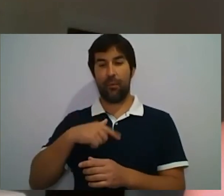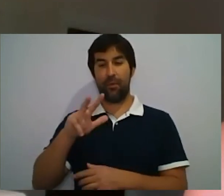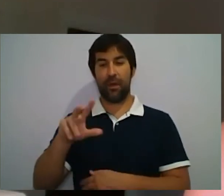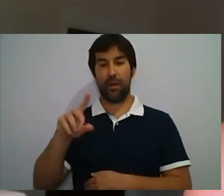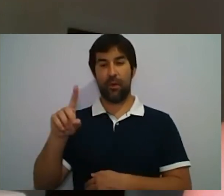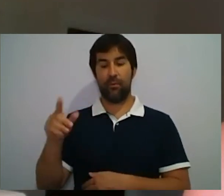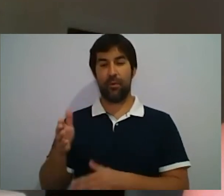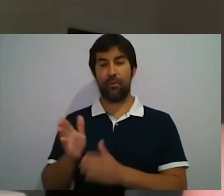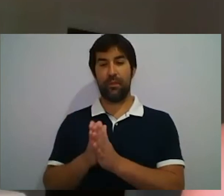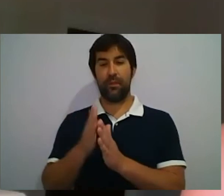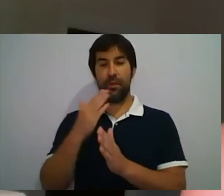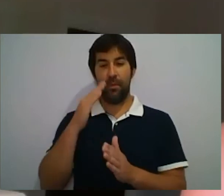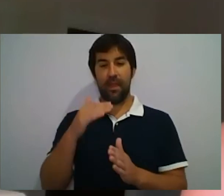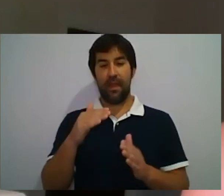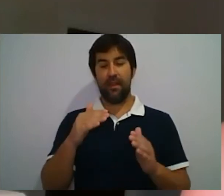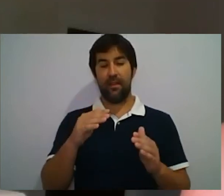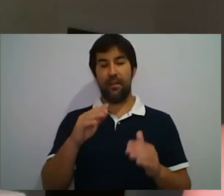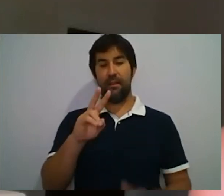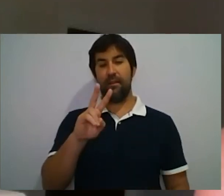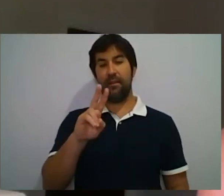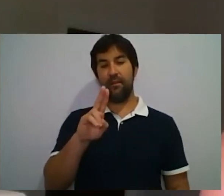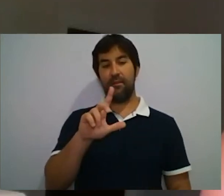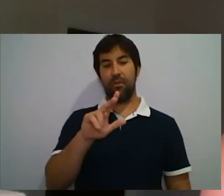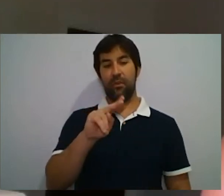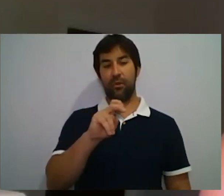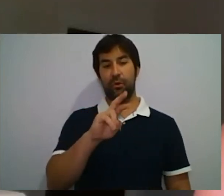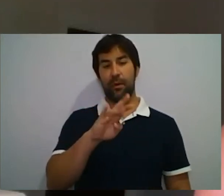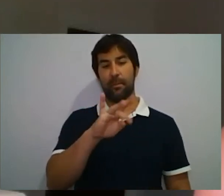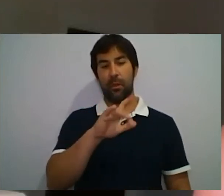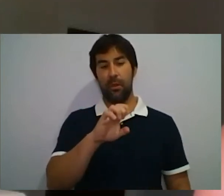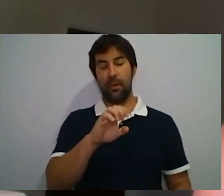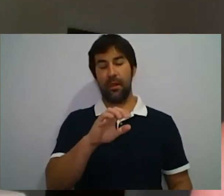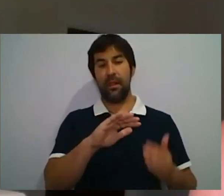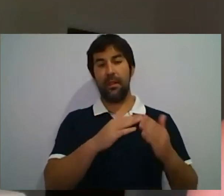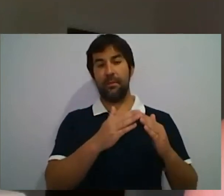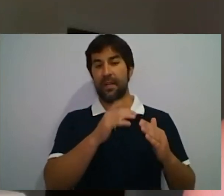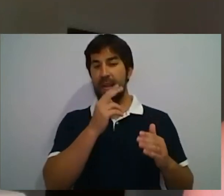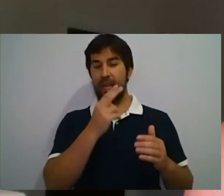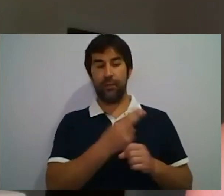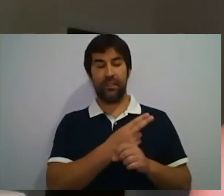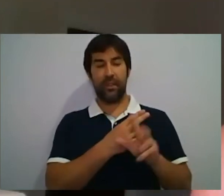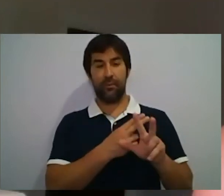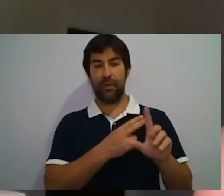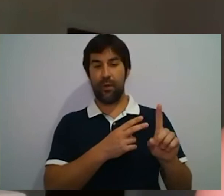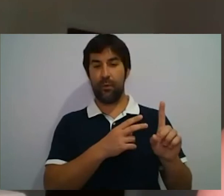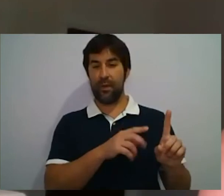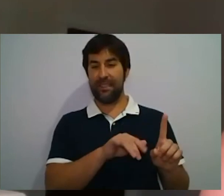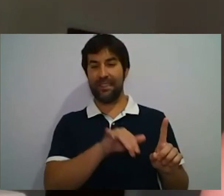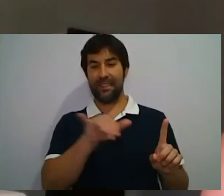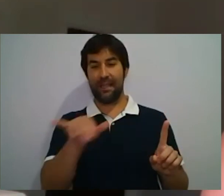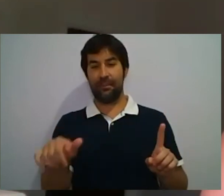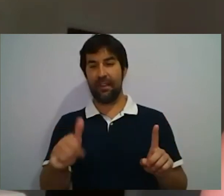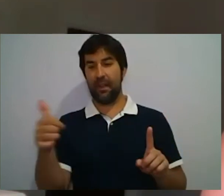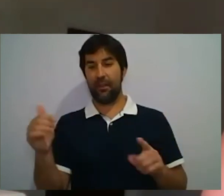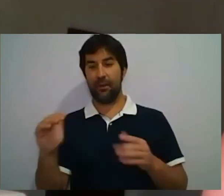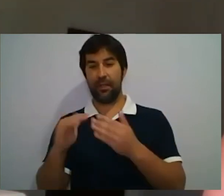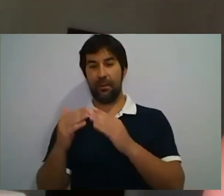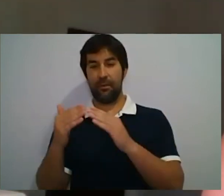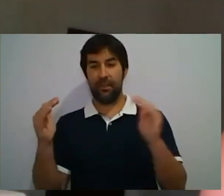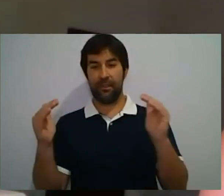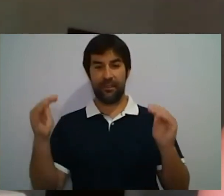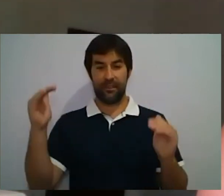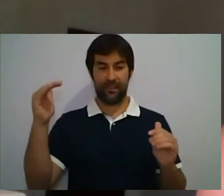All right. So Director Ricks, our first question is related to traffic calming. They wrote that we asked for street bumps 30 years ago on Ophelia